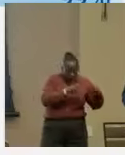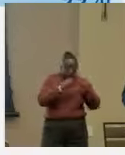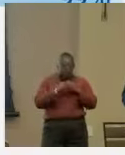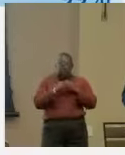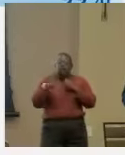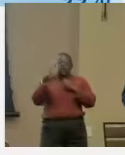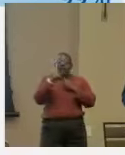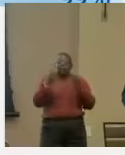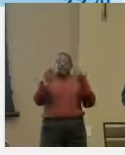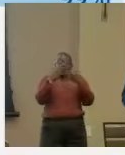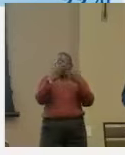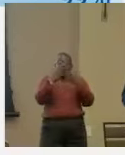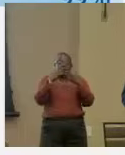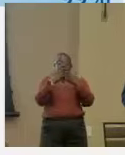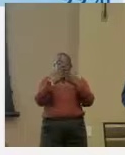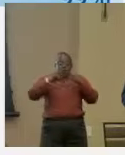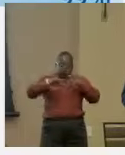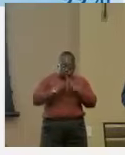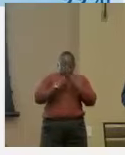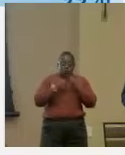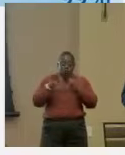complement activation has become so important that